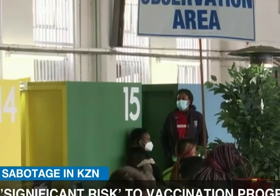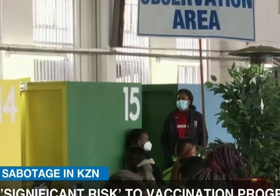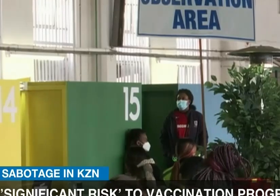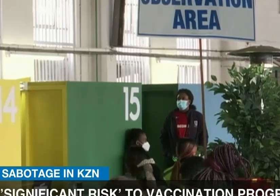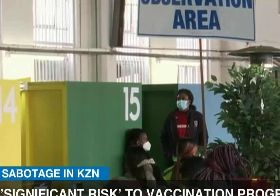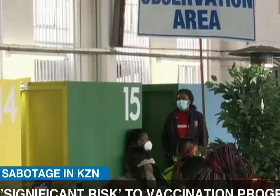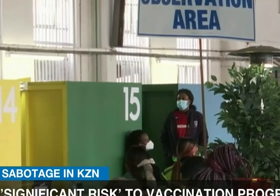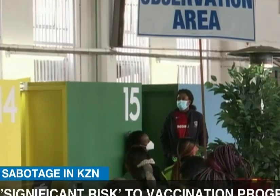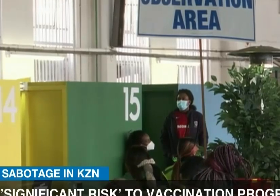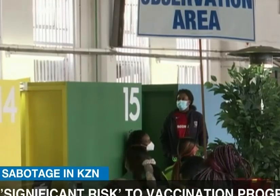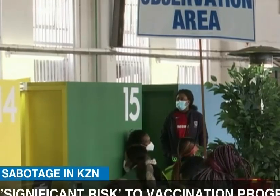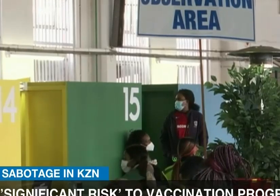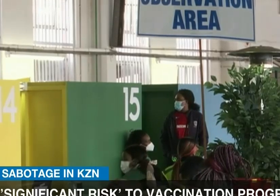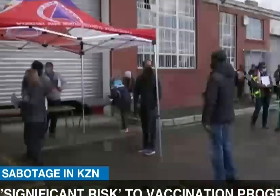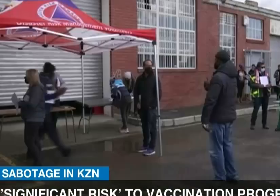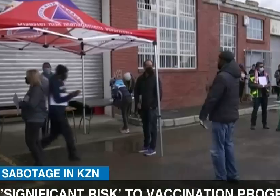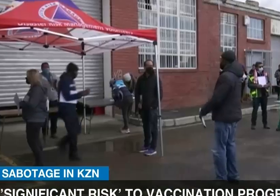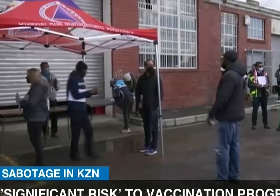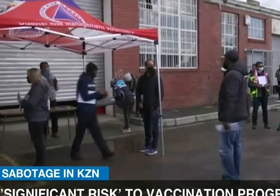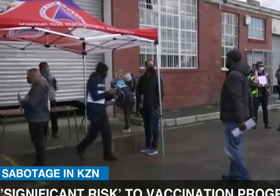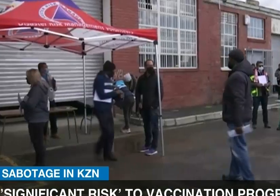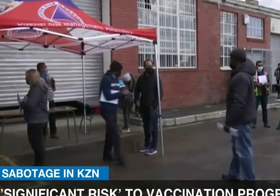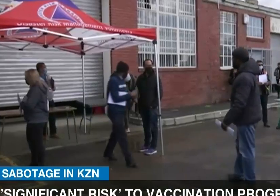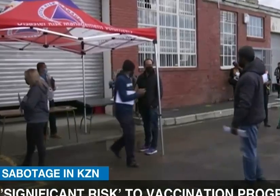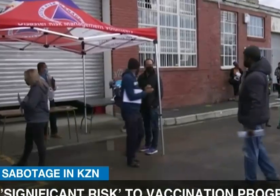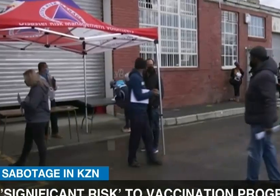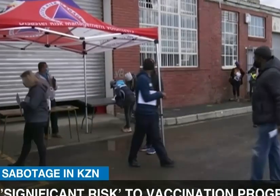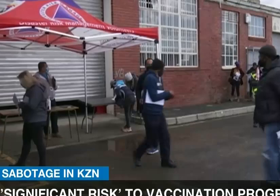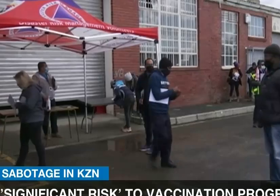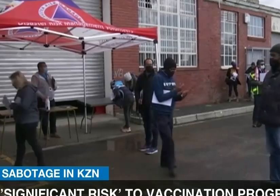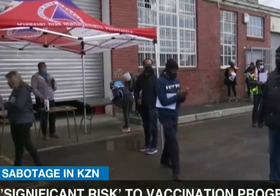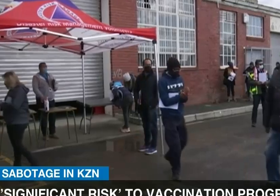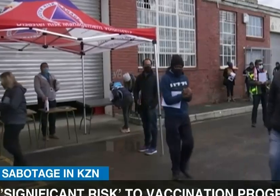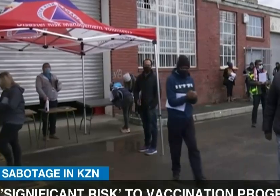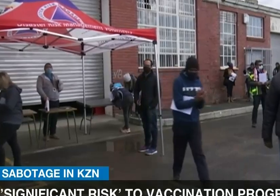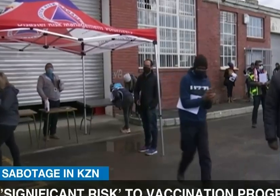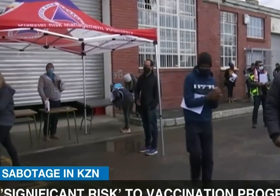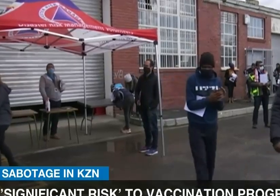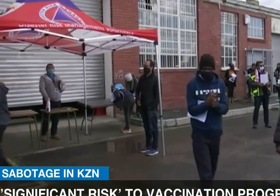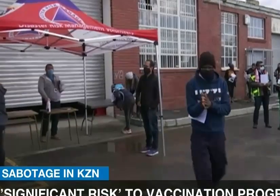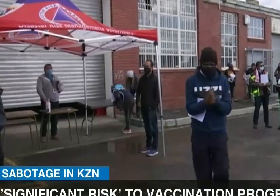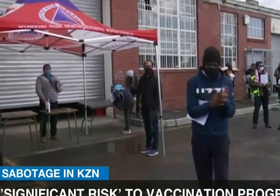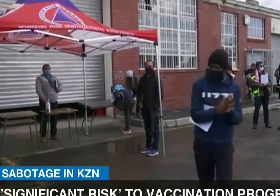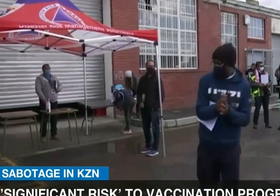they don't expect the 3rd wave peak here to be as severe as the 2nd. Lindsay Dentlinger, Cape Town.